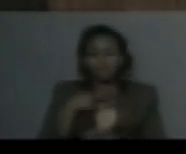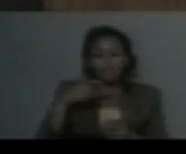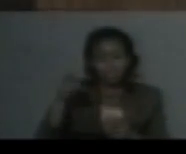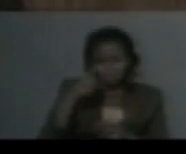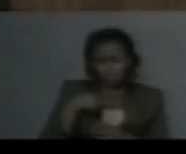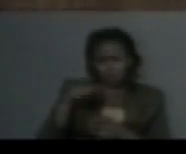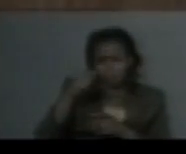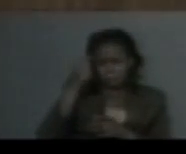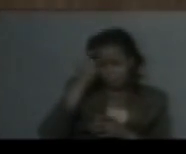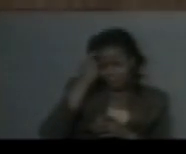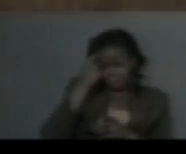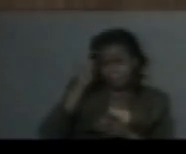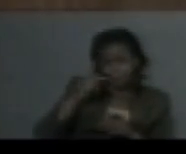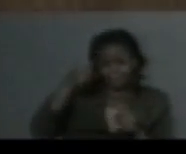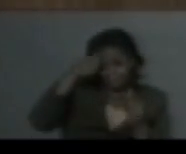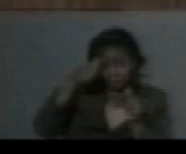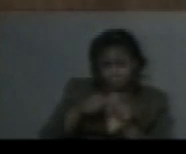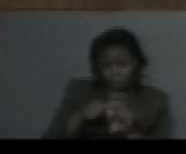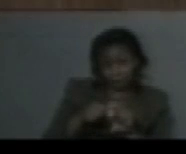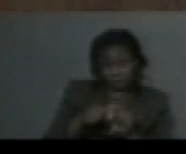mind,